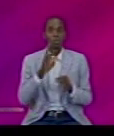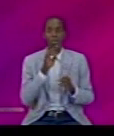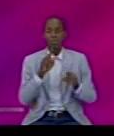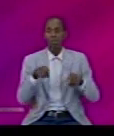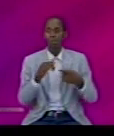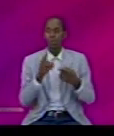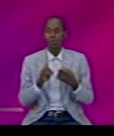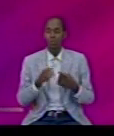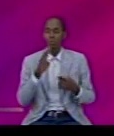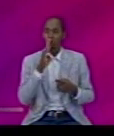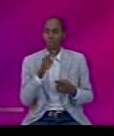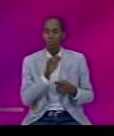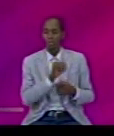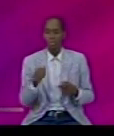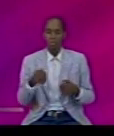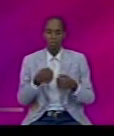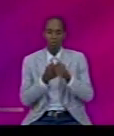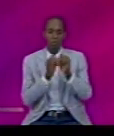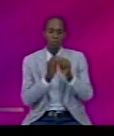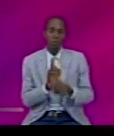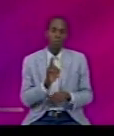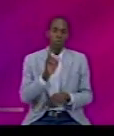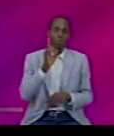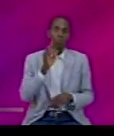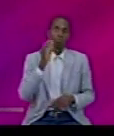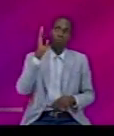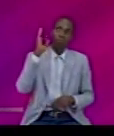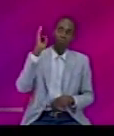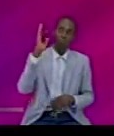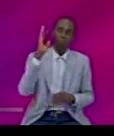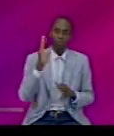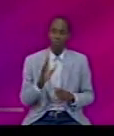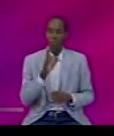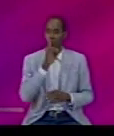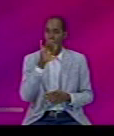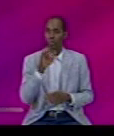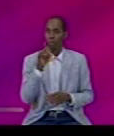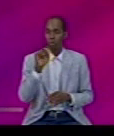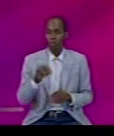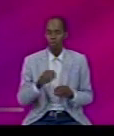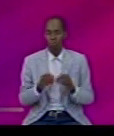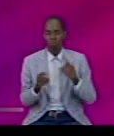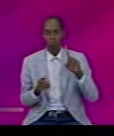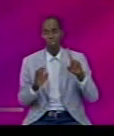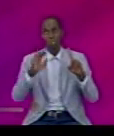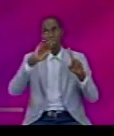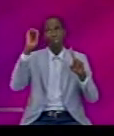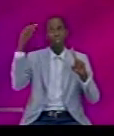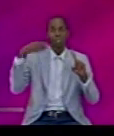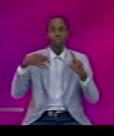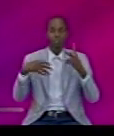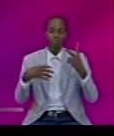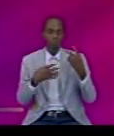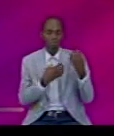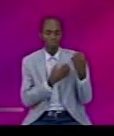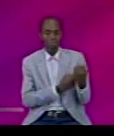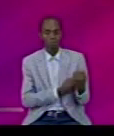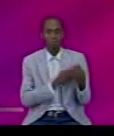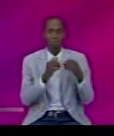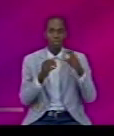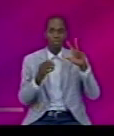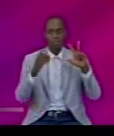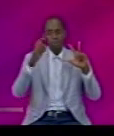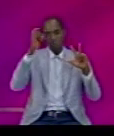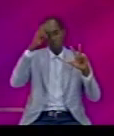follow-up evangelist indeed. Number one, you need grace. Number two, you need courage. Number three, you need